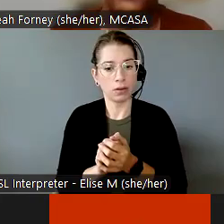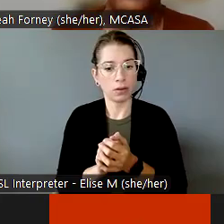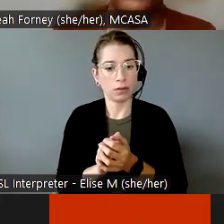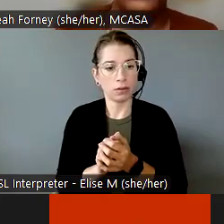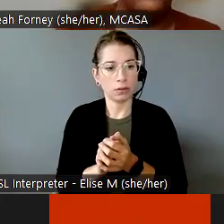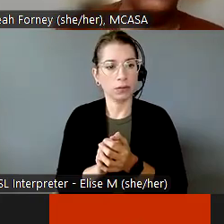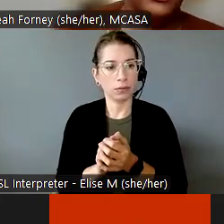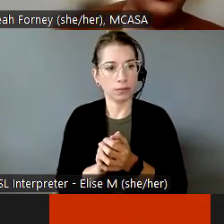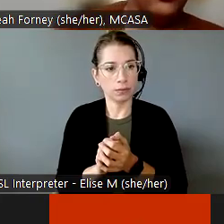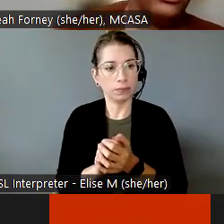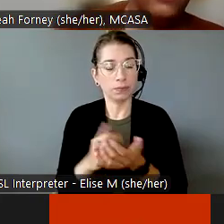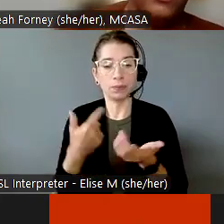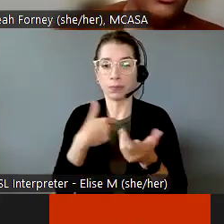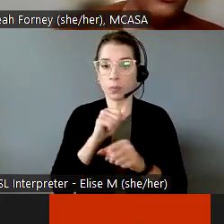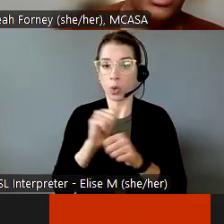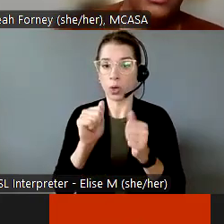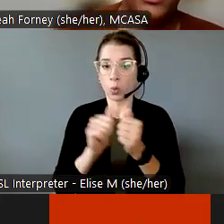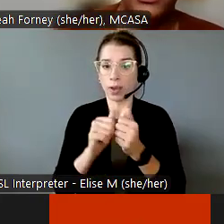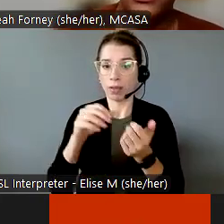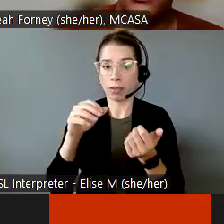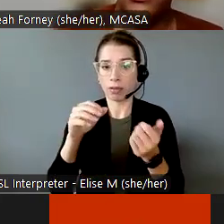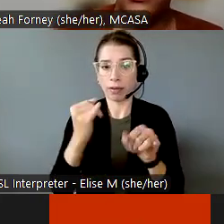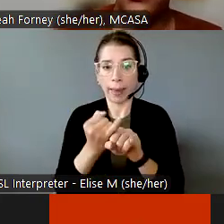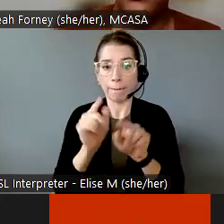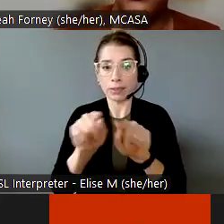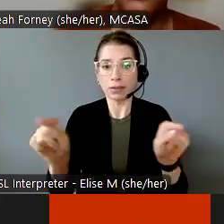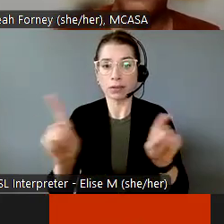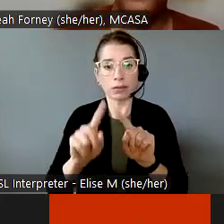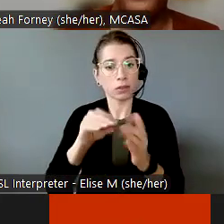Are we working with our student government on campus?